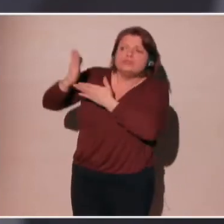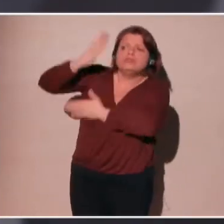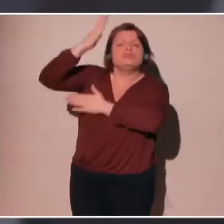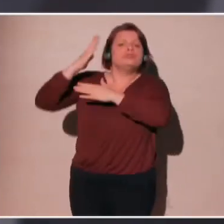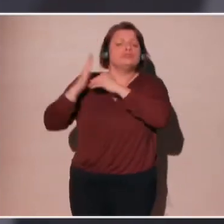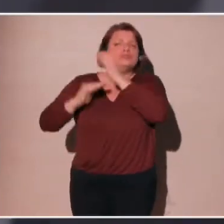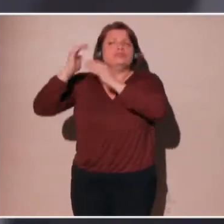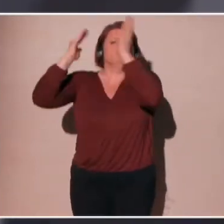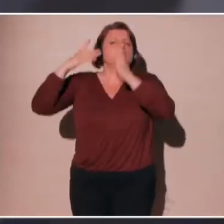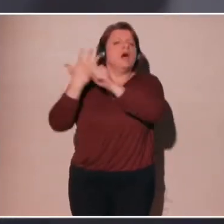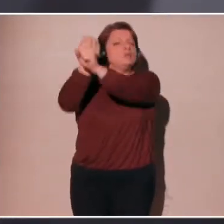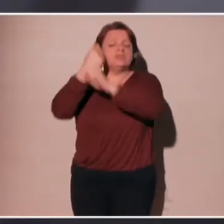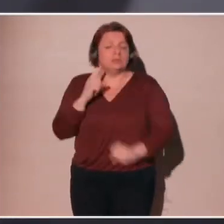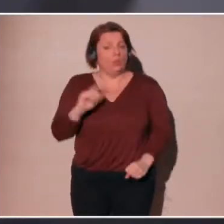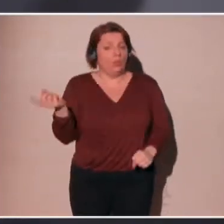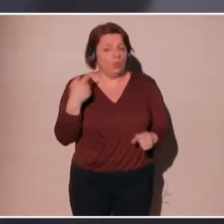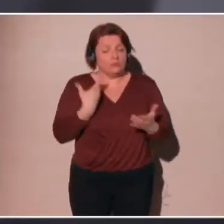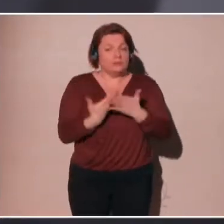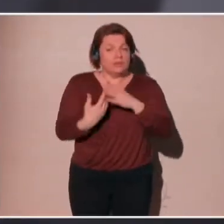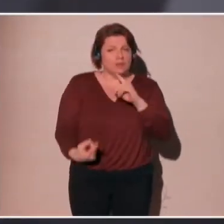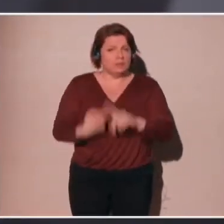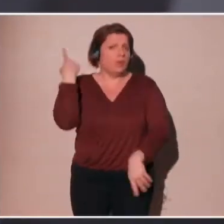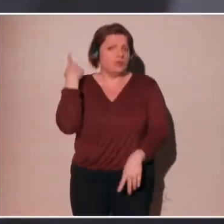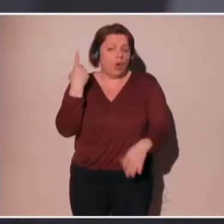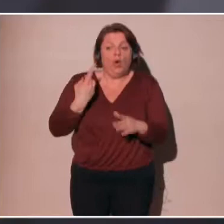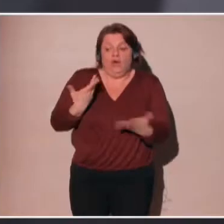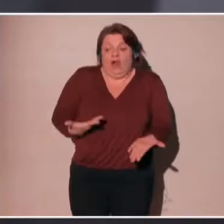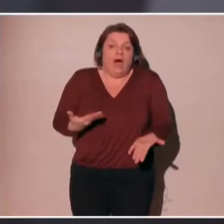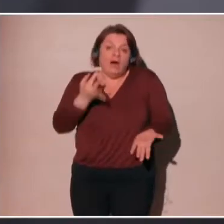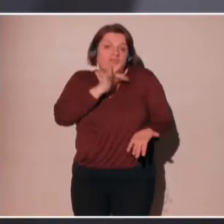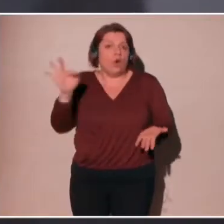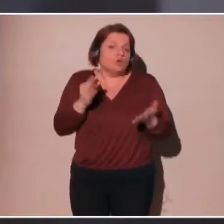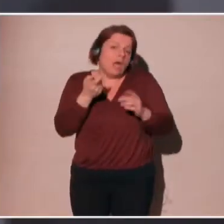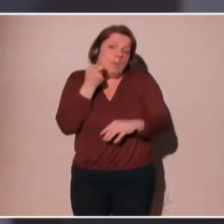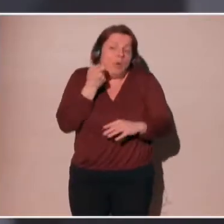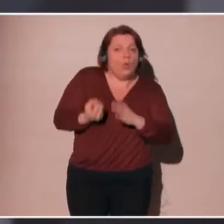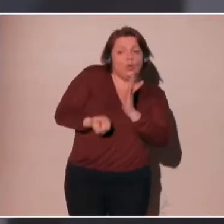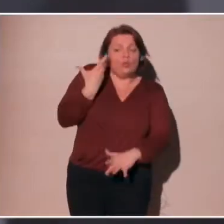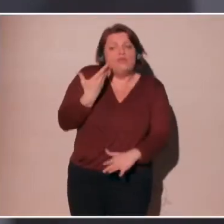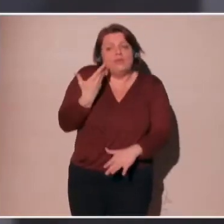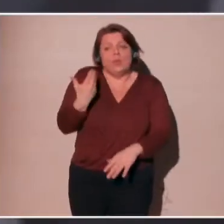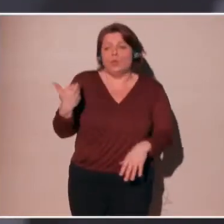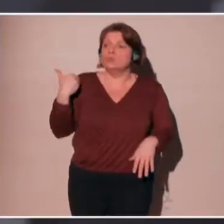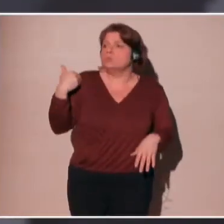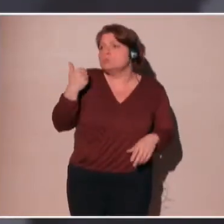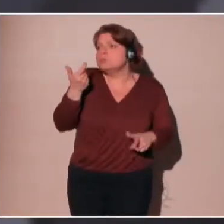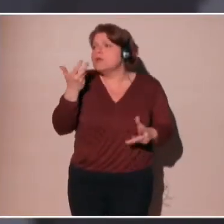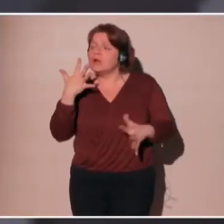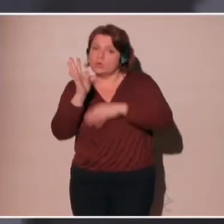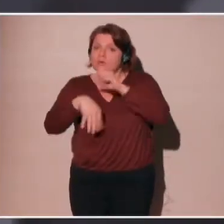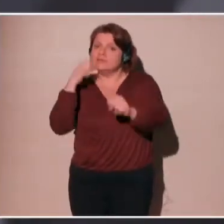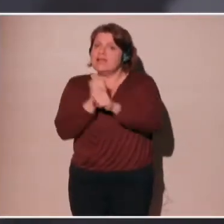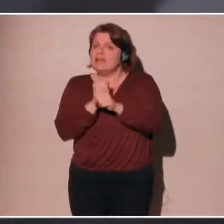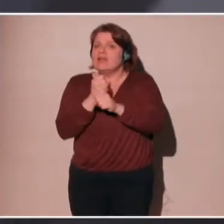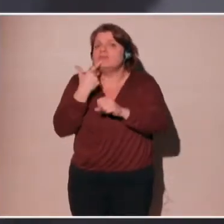have a successful career. So that's very important. It's starting to arrive in France. It's